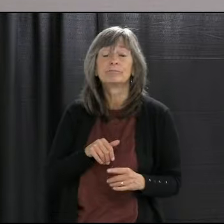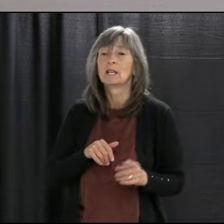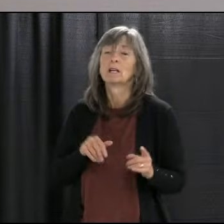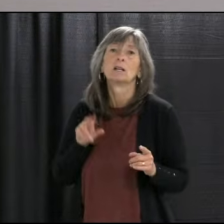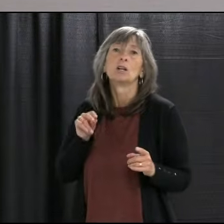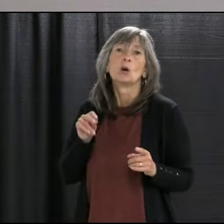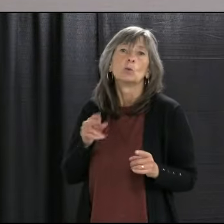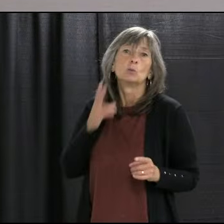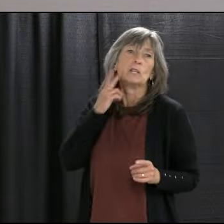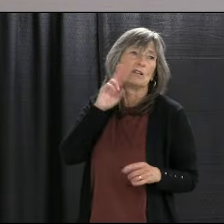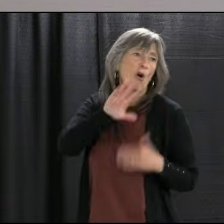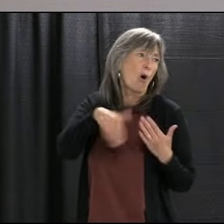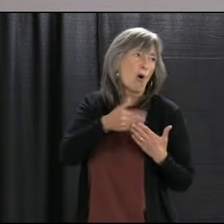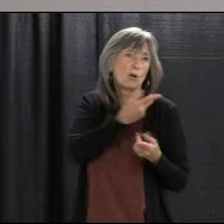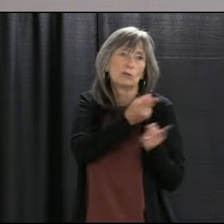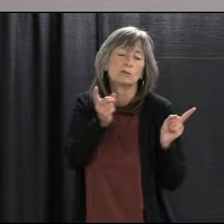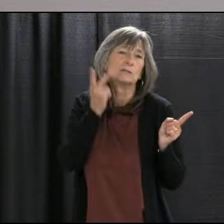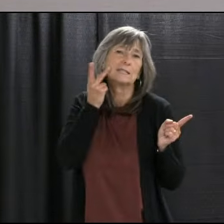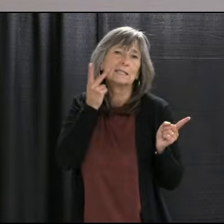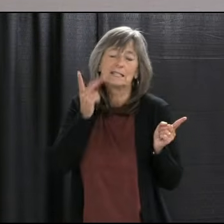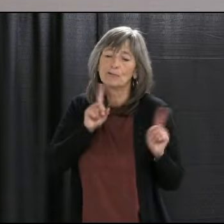seeing reports, and we obviously